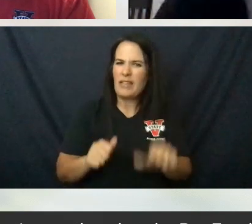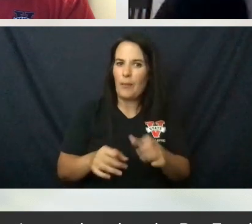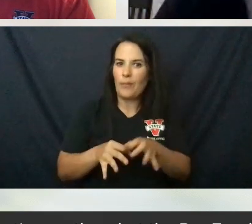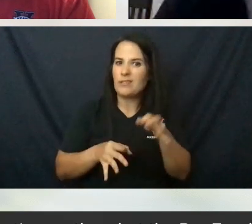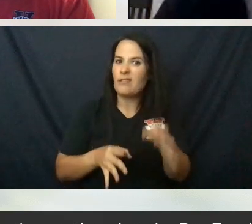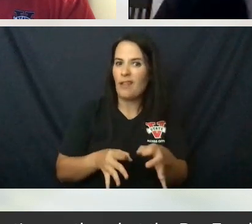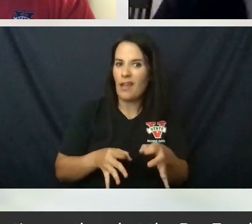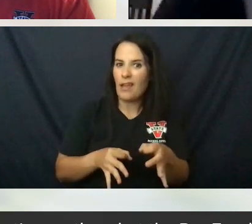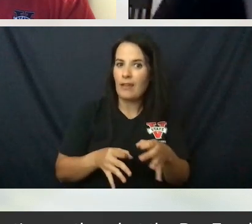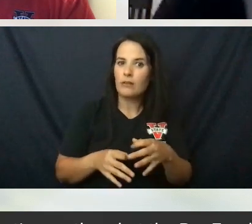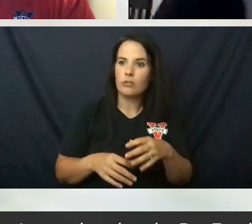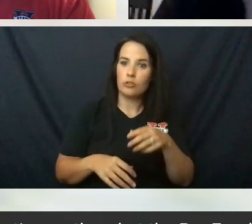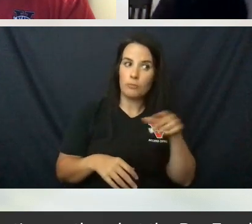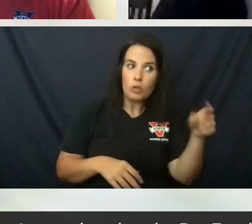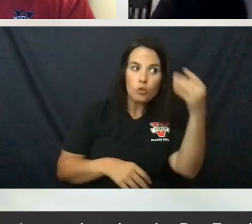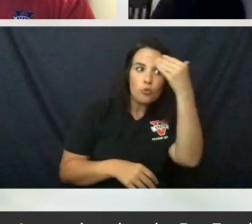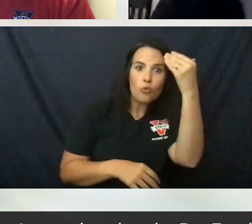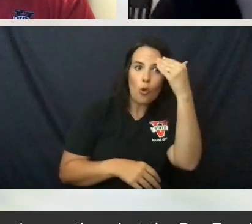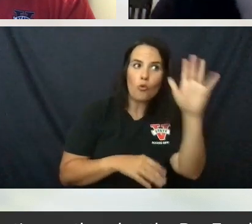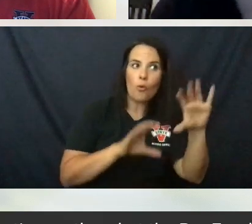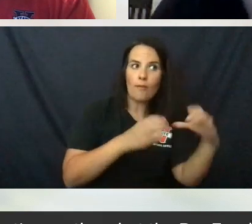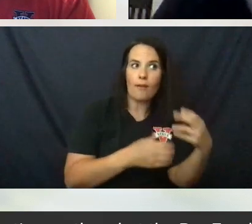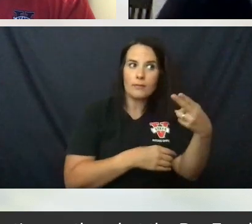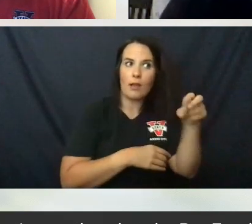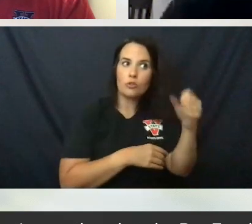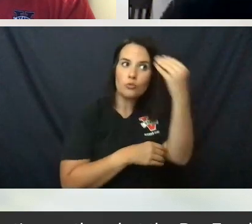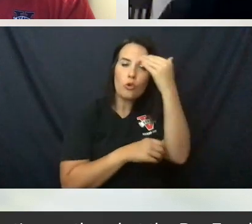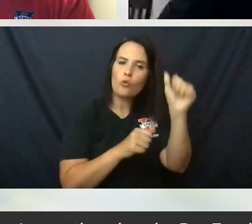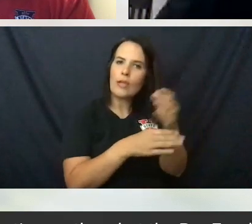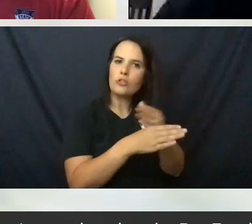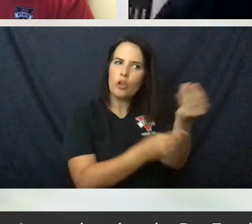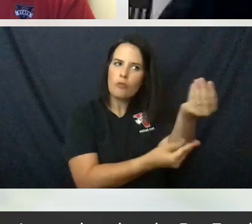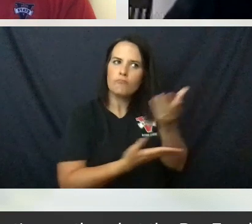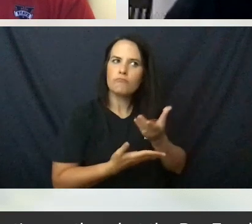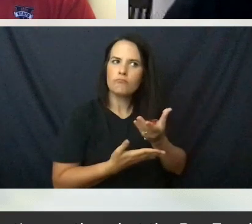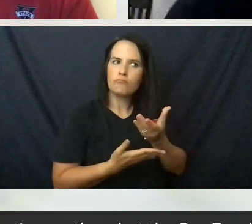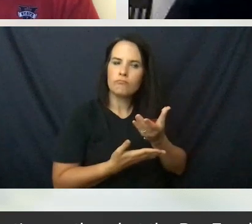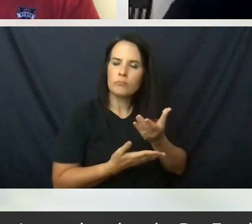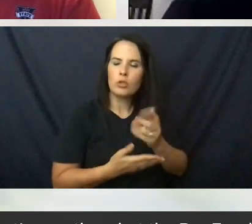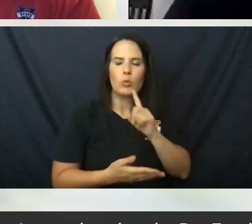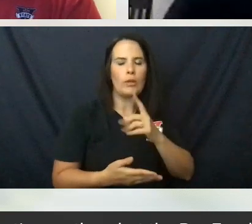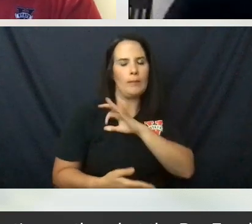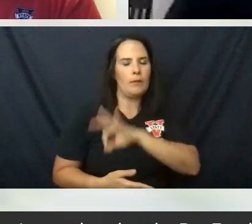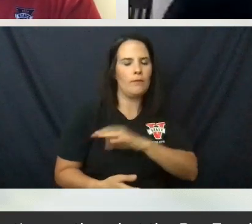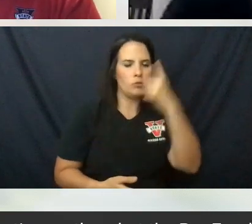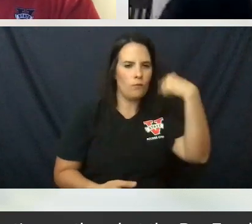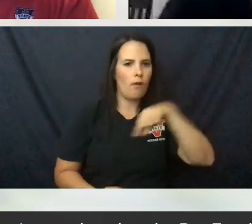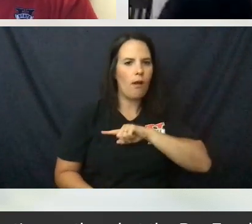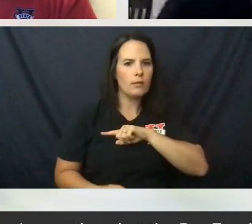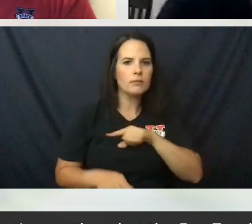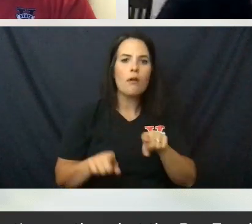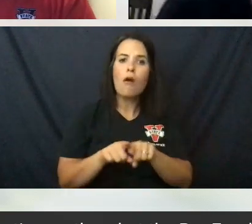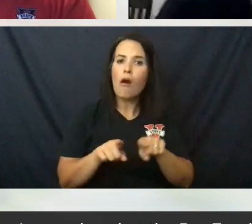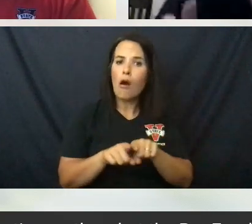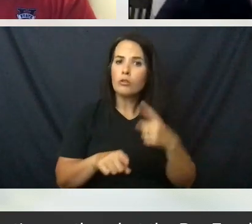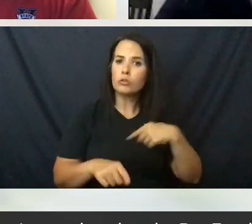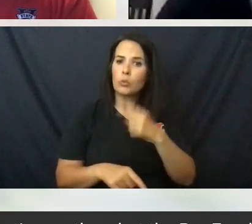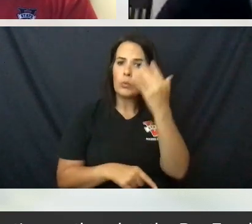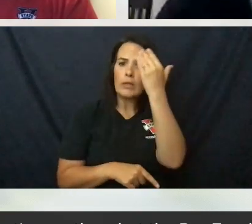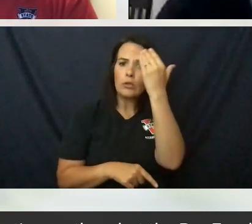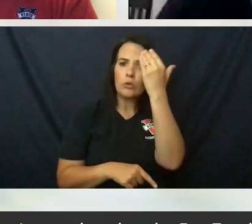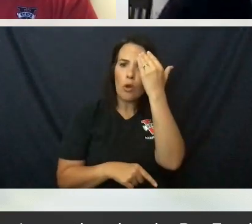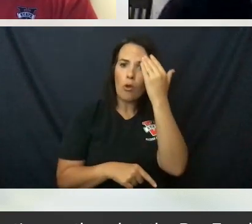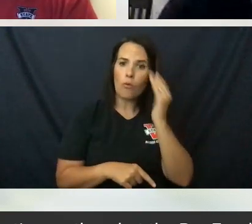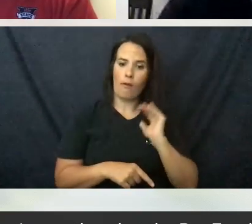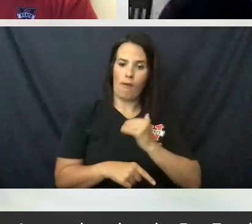delayed. So, but you know what you've taken, and you can share that with us. And so that's really helpful. Another thing that helps us is we know that our